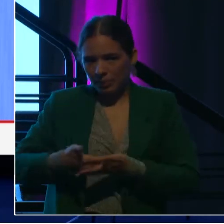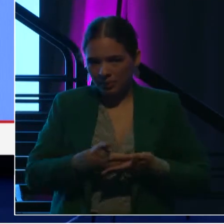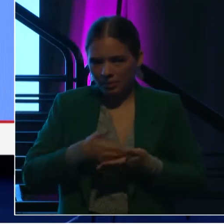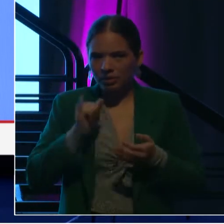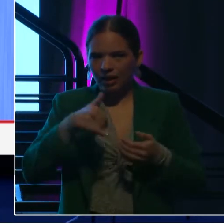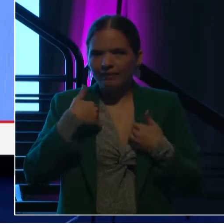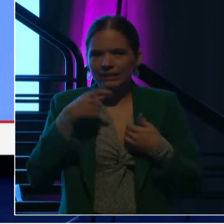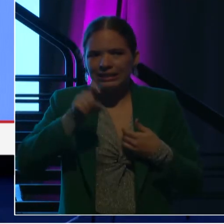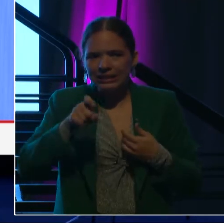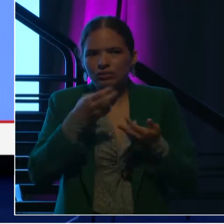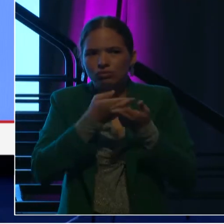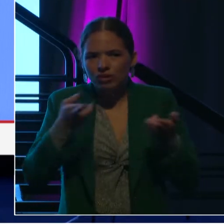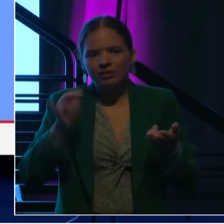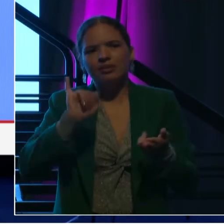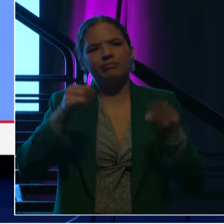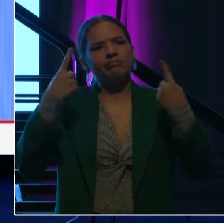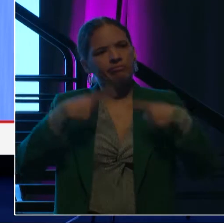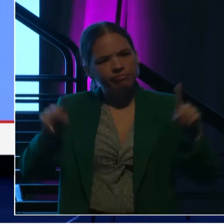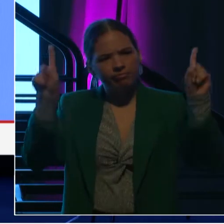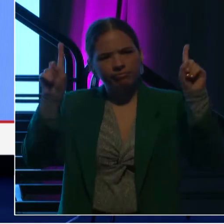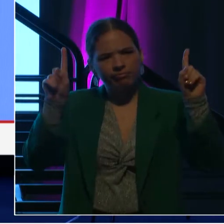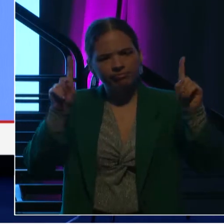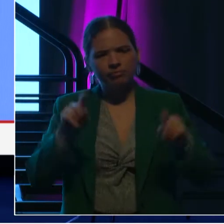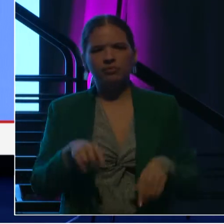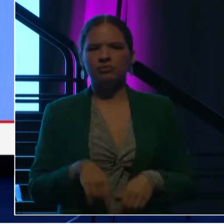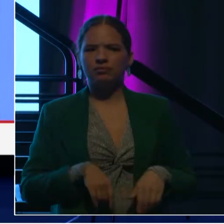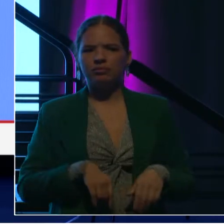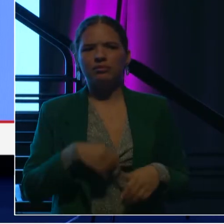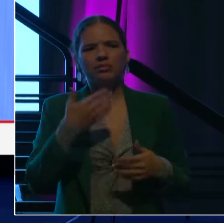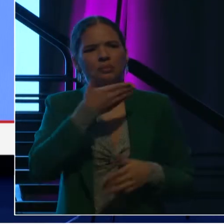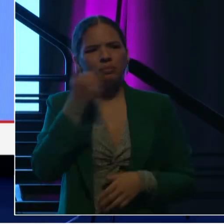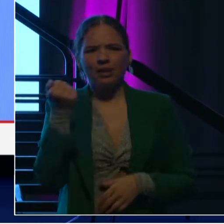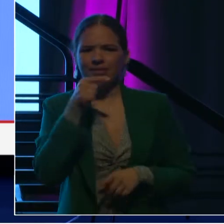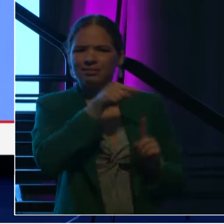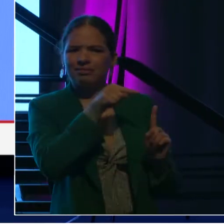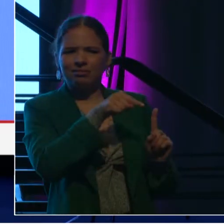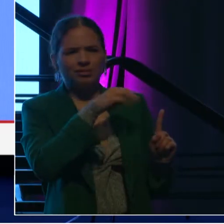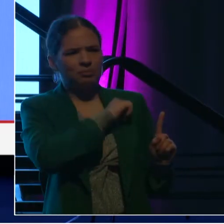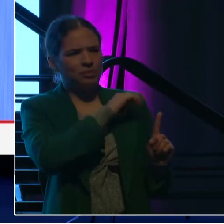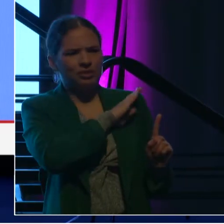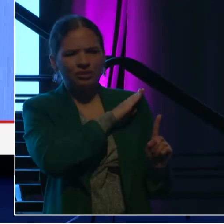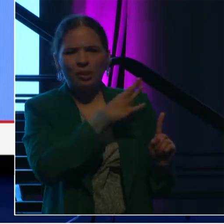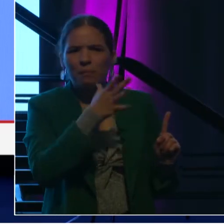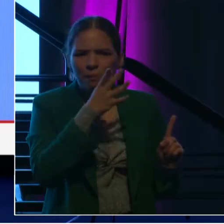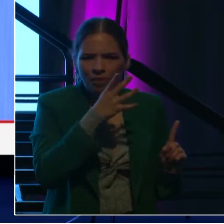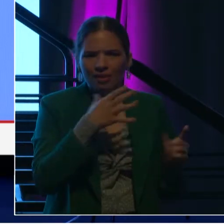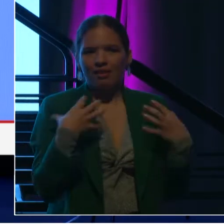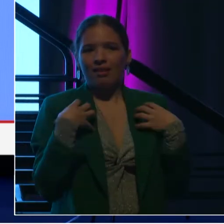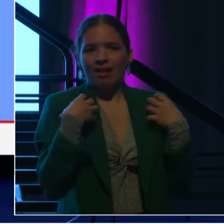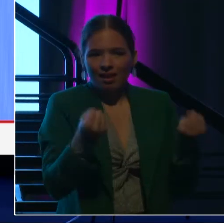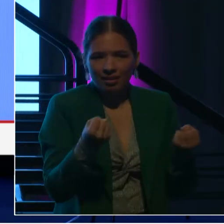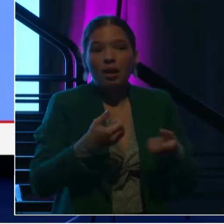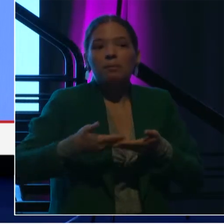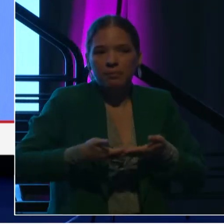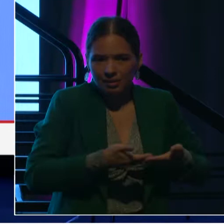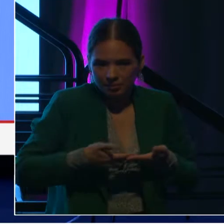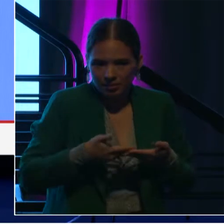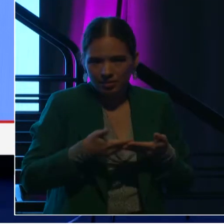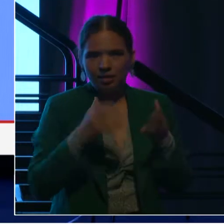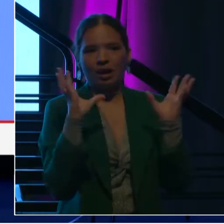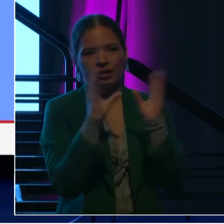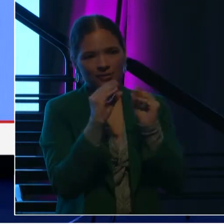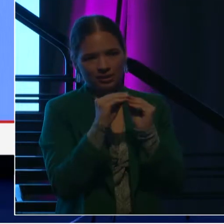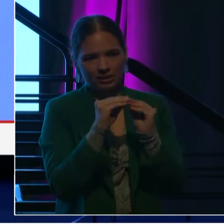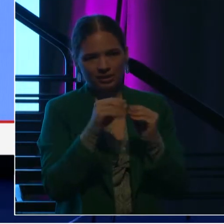strive. I am thankful that Mayor Bowser's Maternal and Infant Health Summit gives us all an opportunity